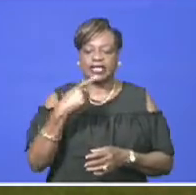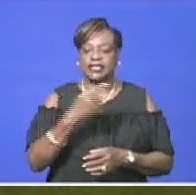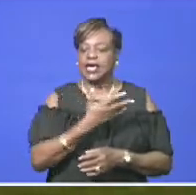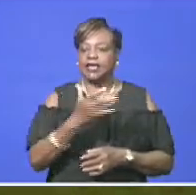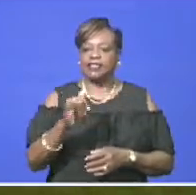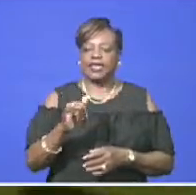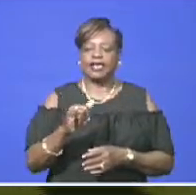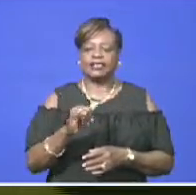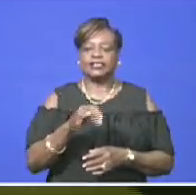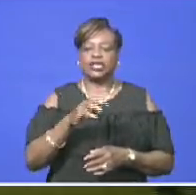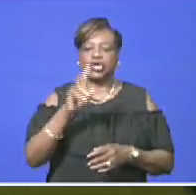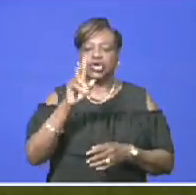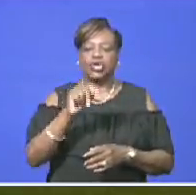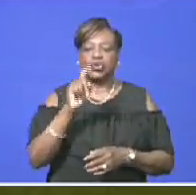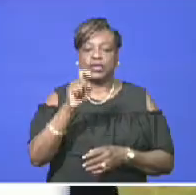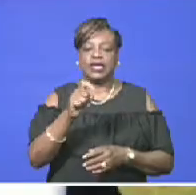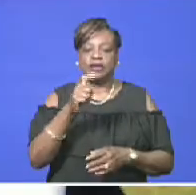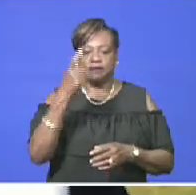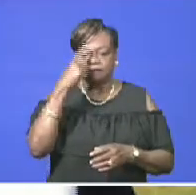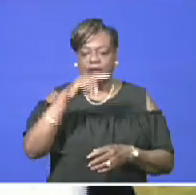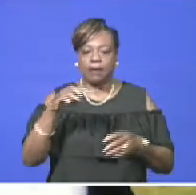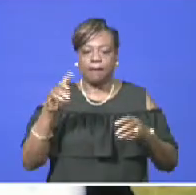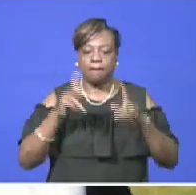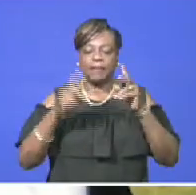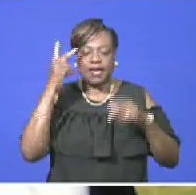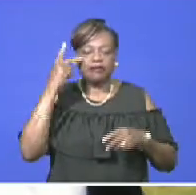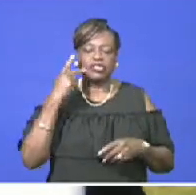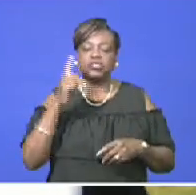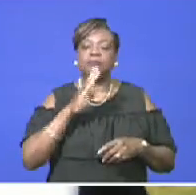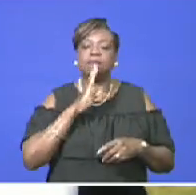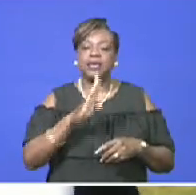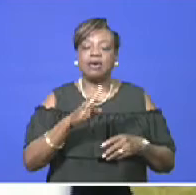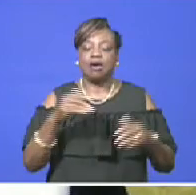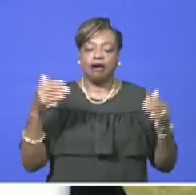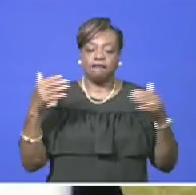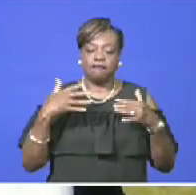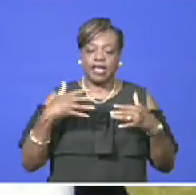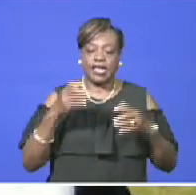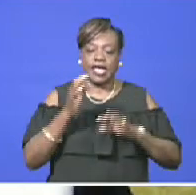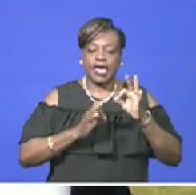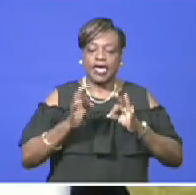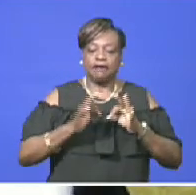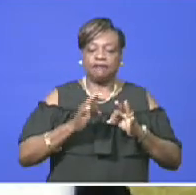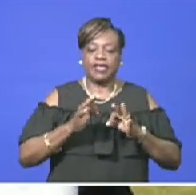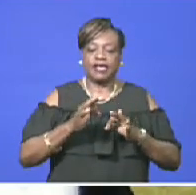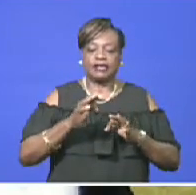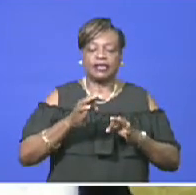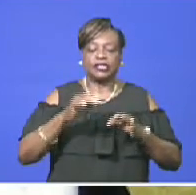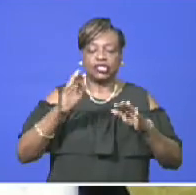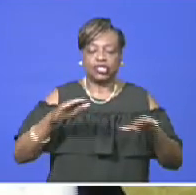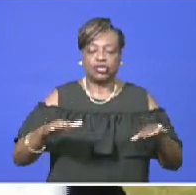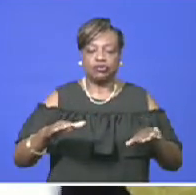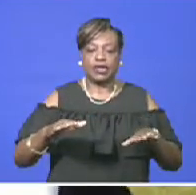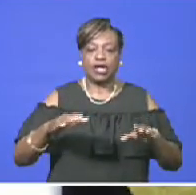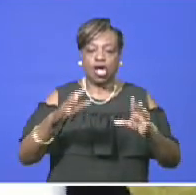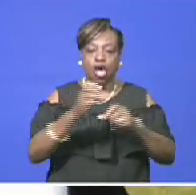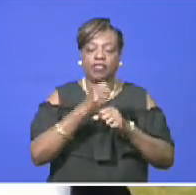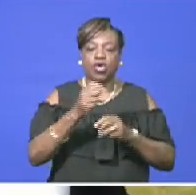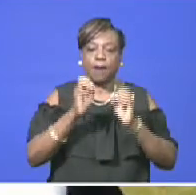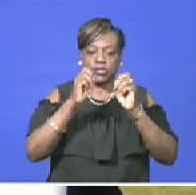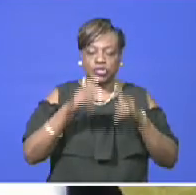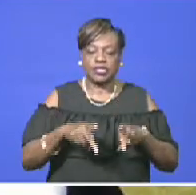son earn such an opportunity. I'm not a big person. Actually, when I was recruited back in